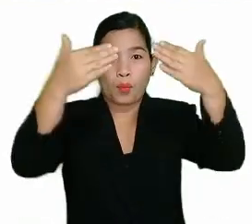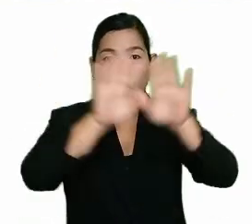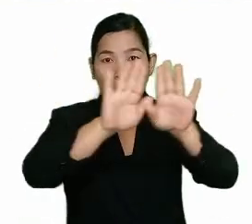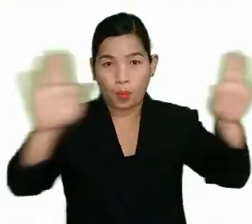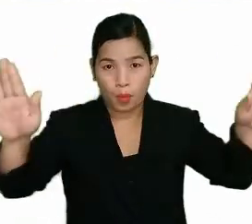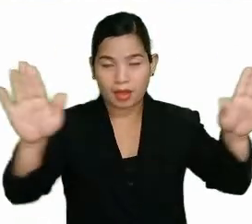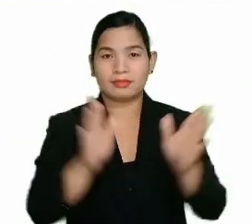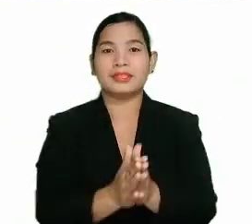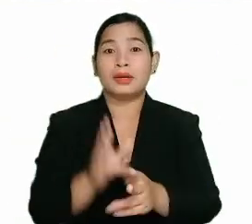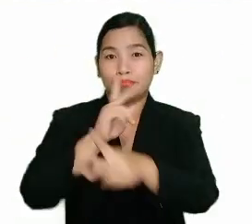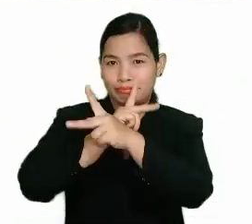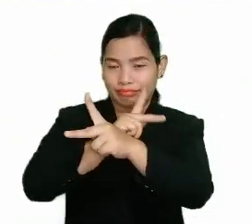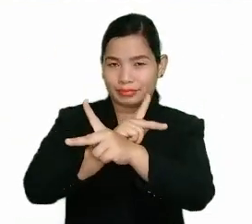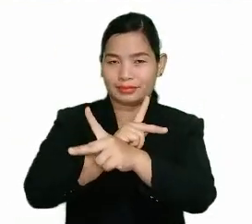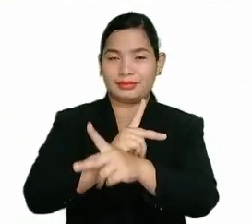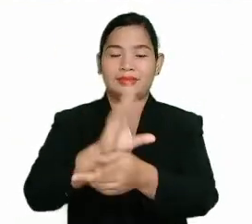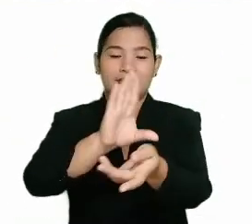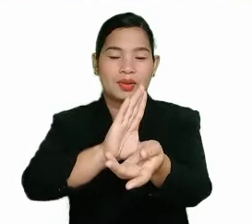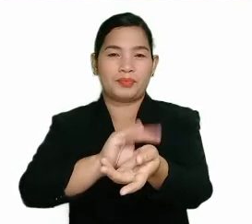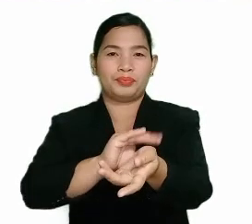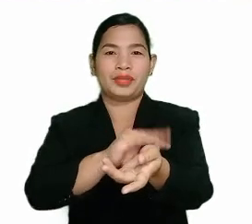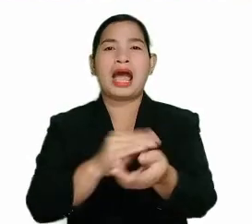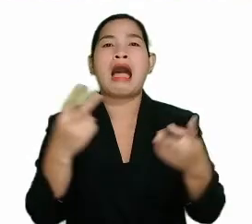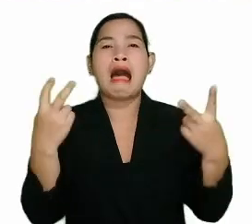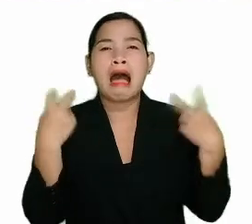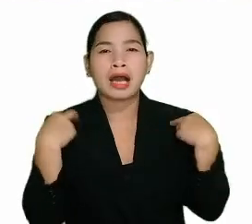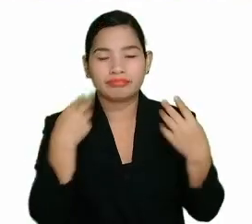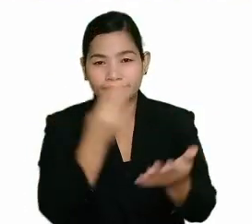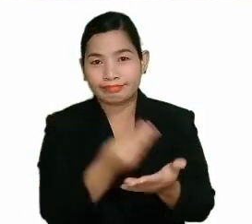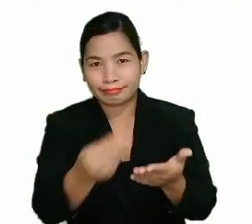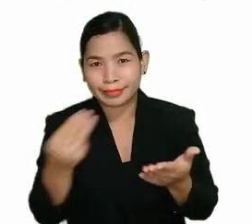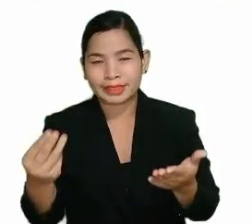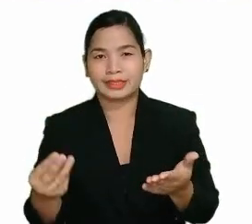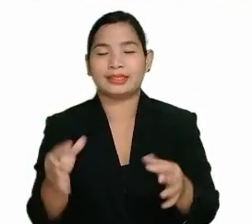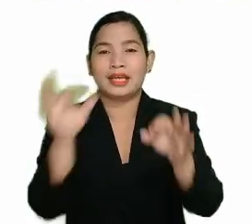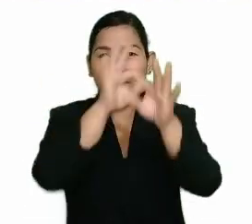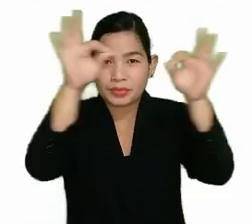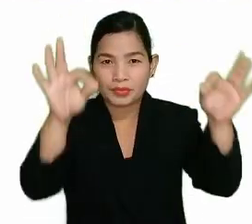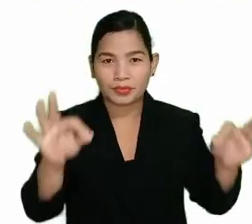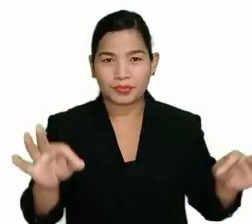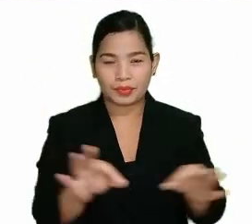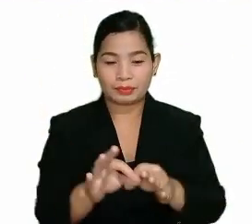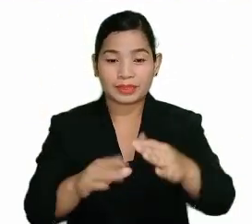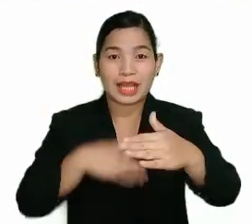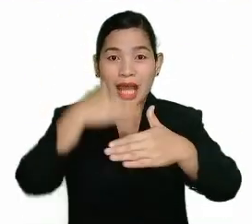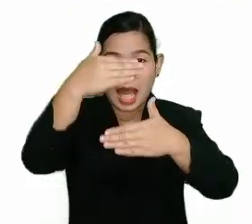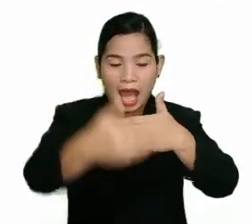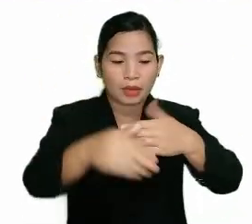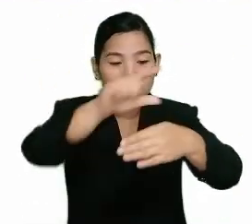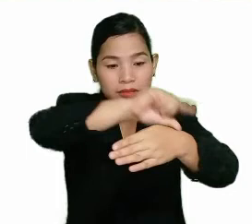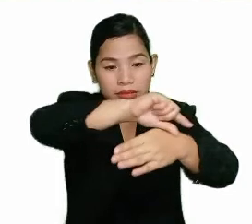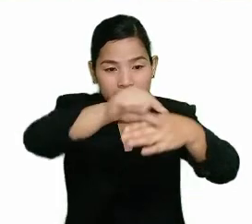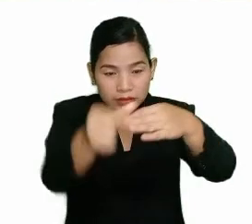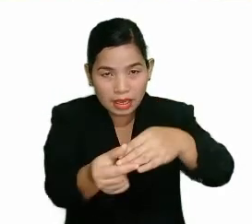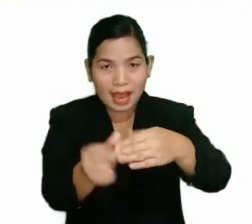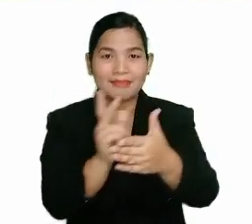cell. The cell wall is made of rigid materials that forms the outermost layer of the